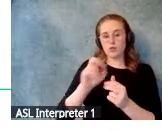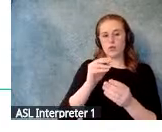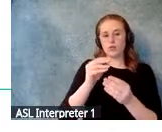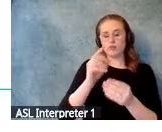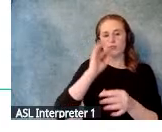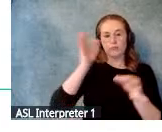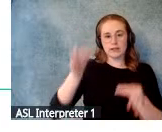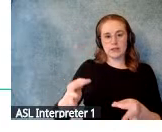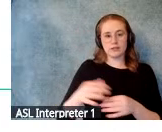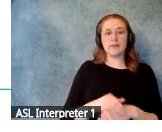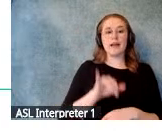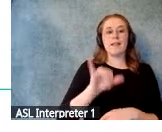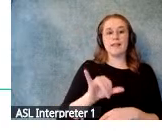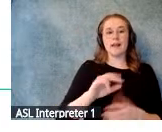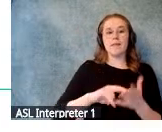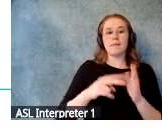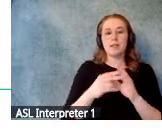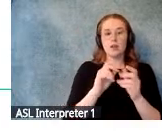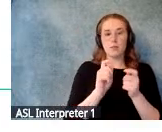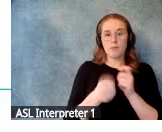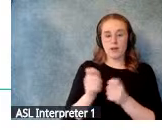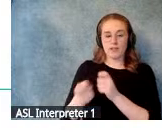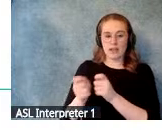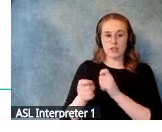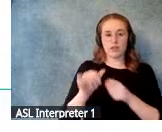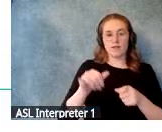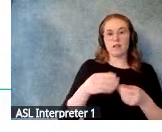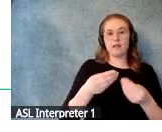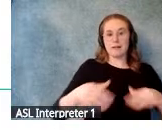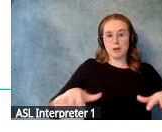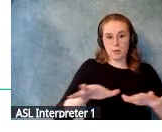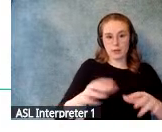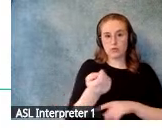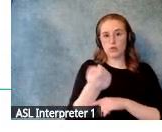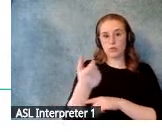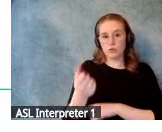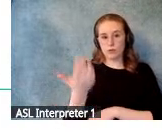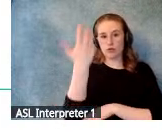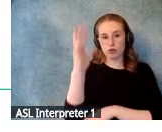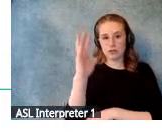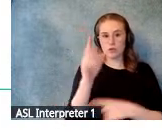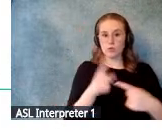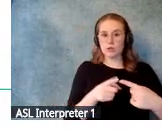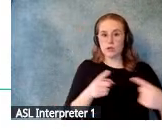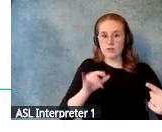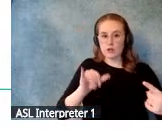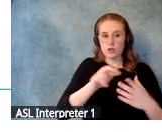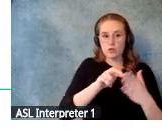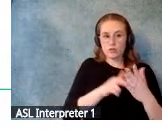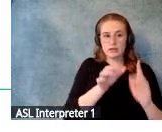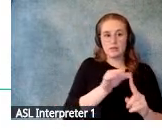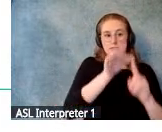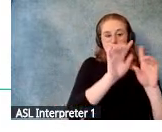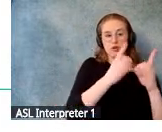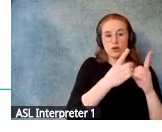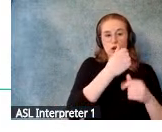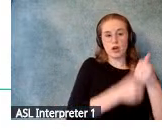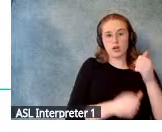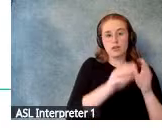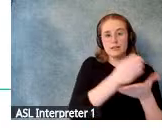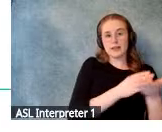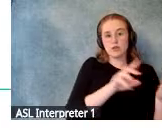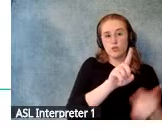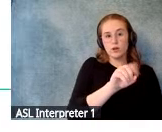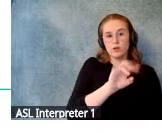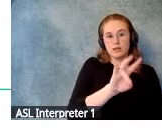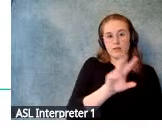of topography and the removal of trees, contrary to the rules of the special district under Section 107312.